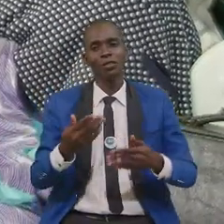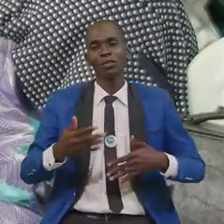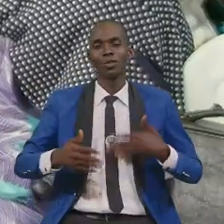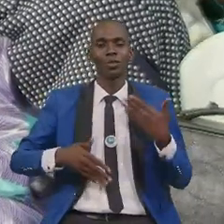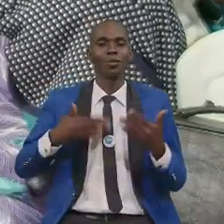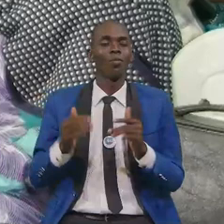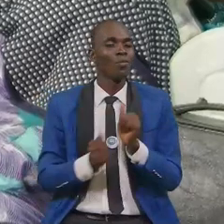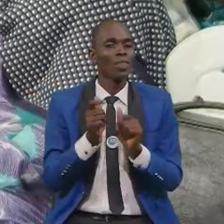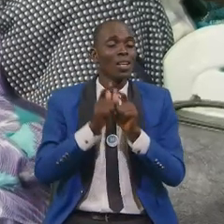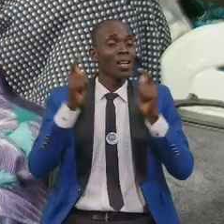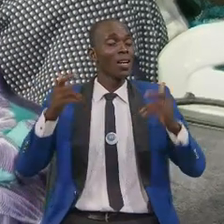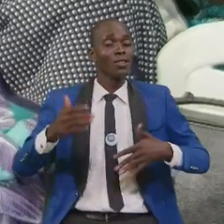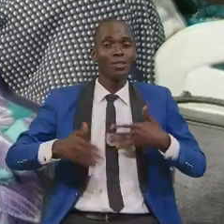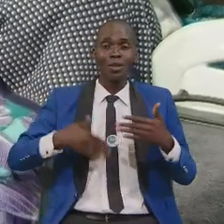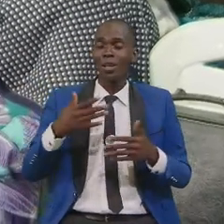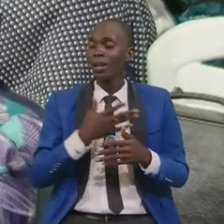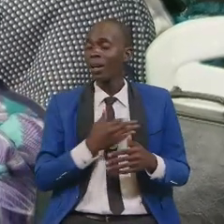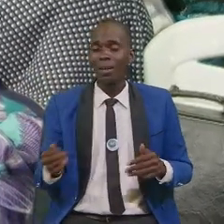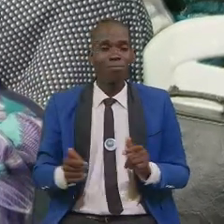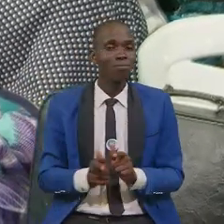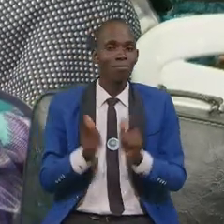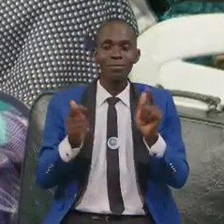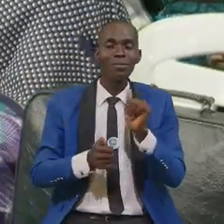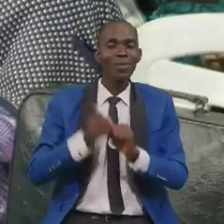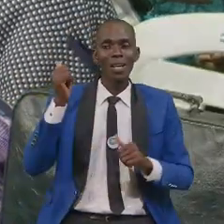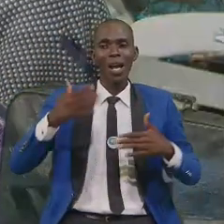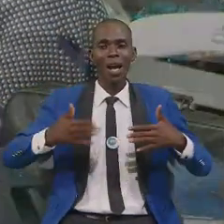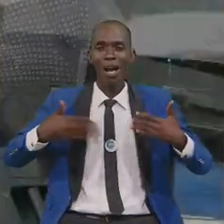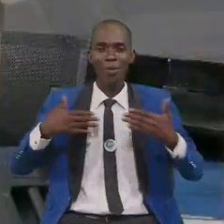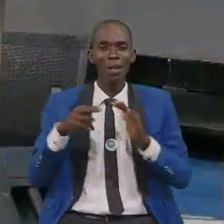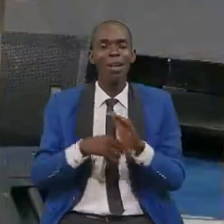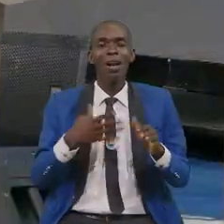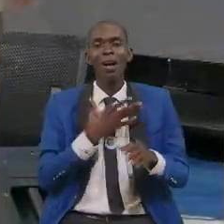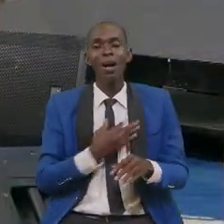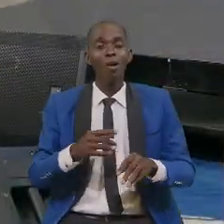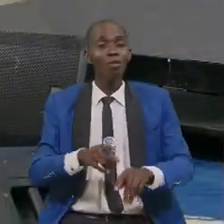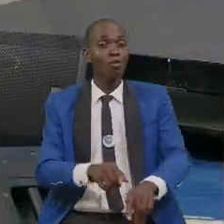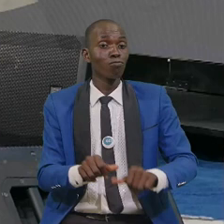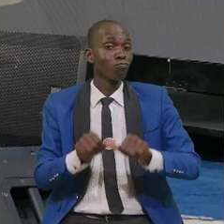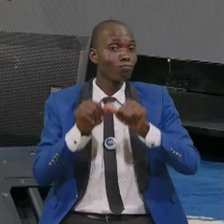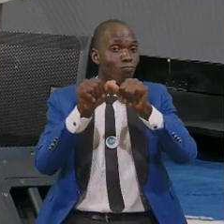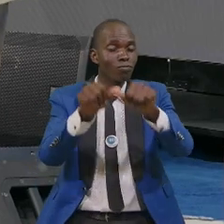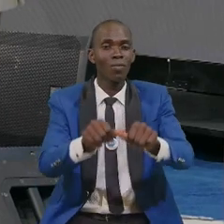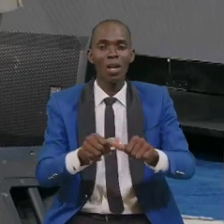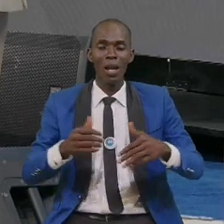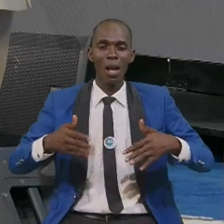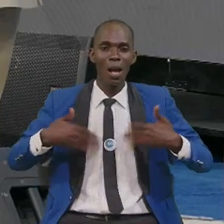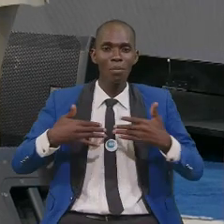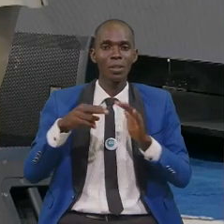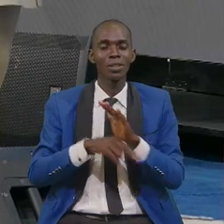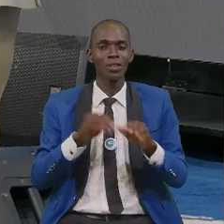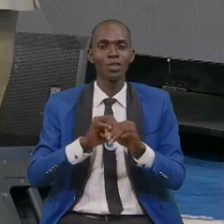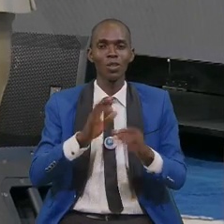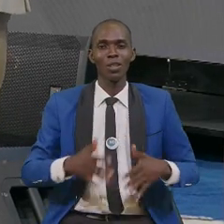joy and greater happiness and long-standing joy and happiness in your life